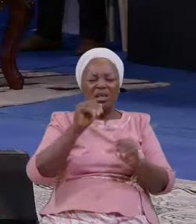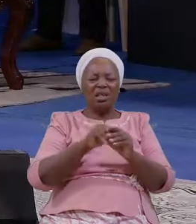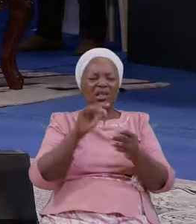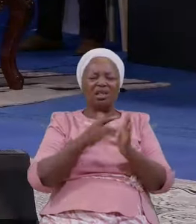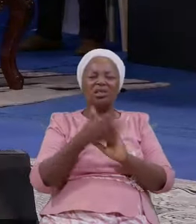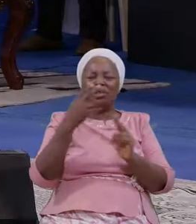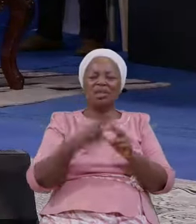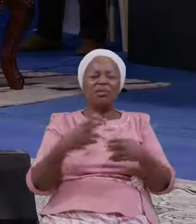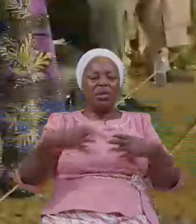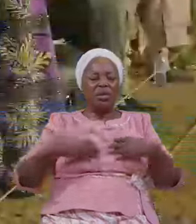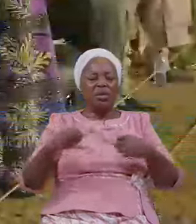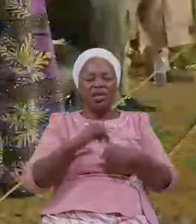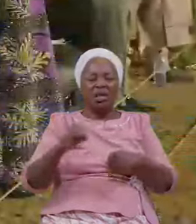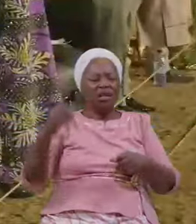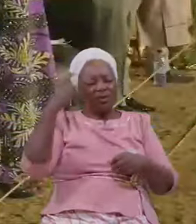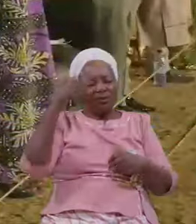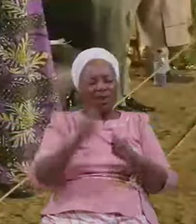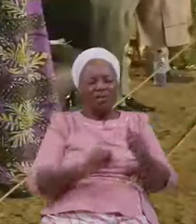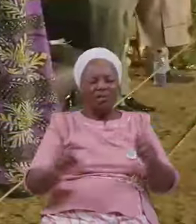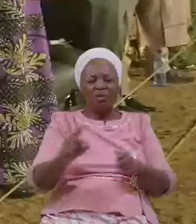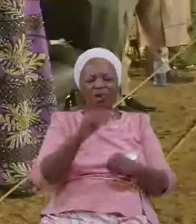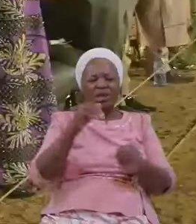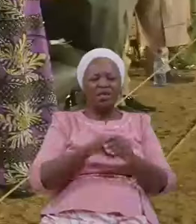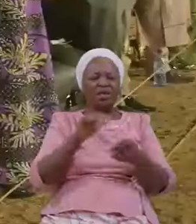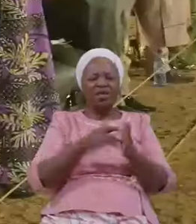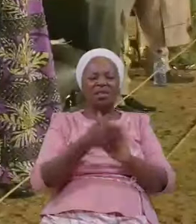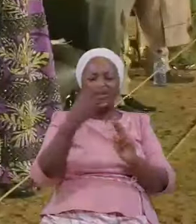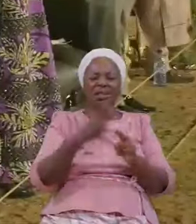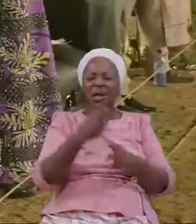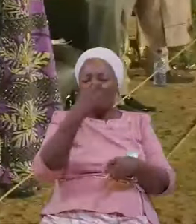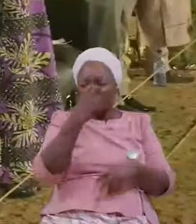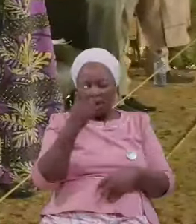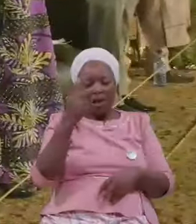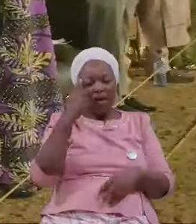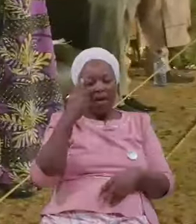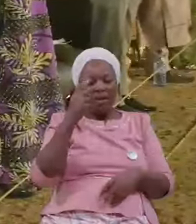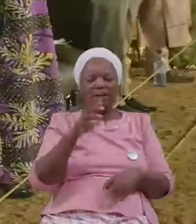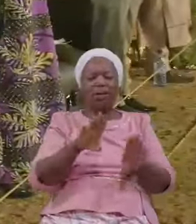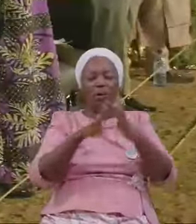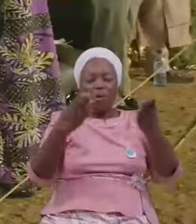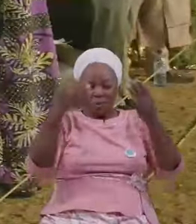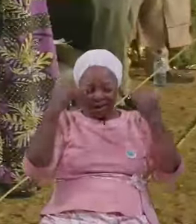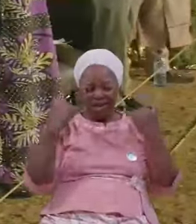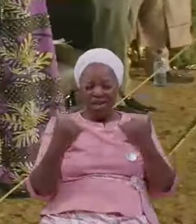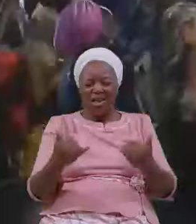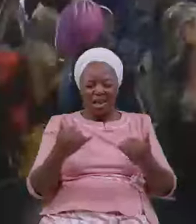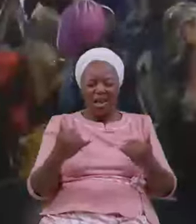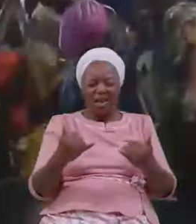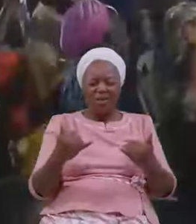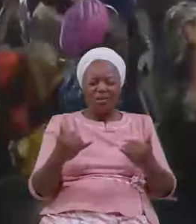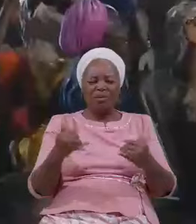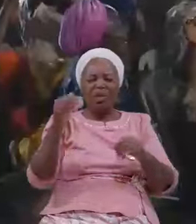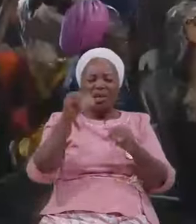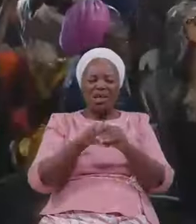Healing for everyone. Blind eyes open right there now in